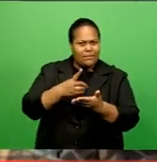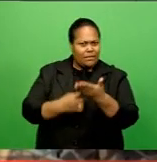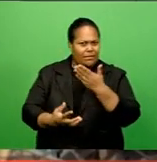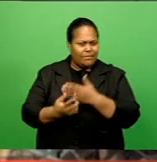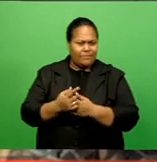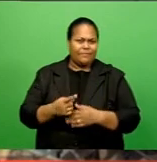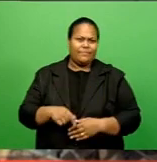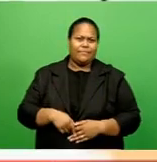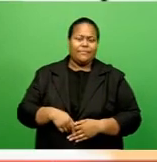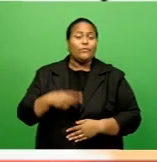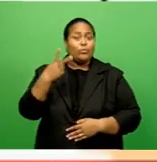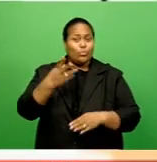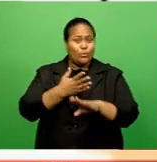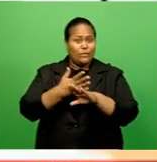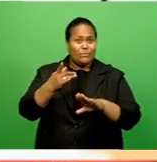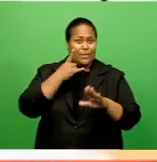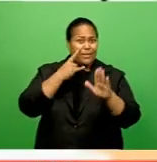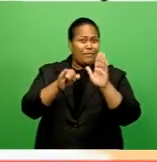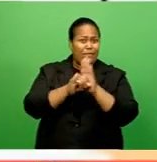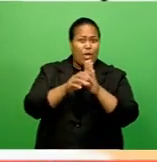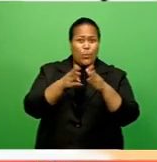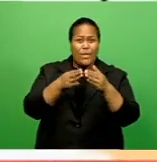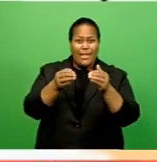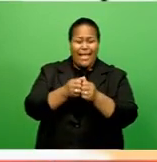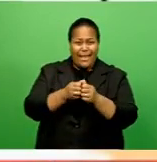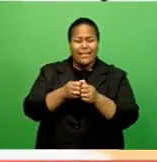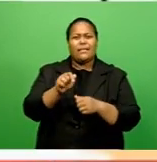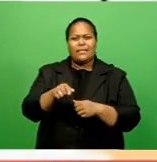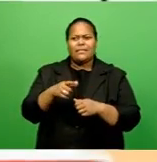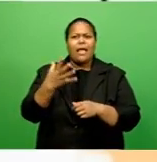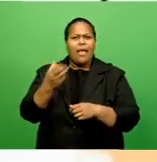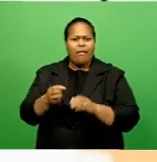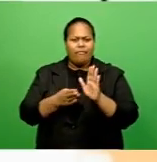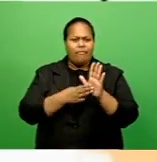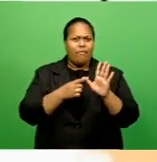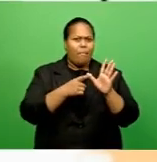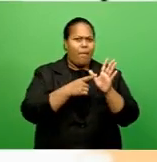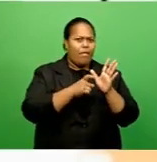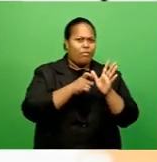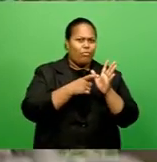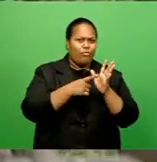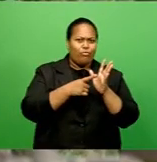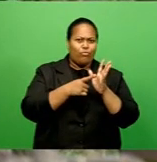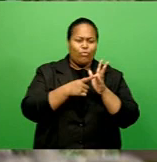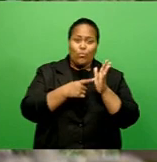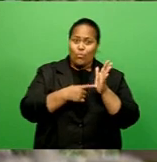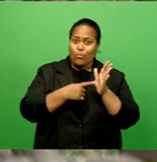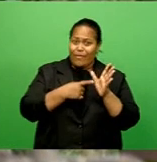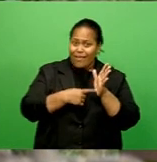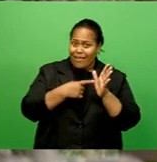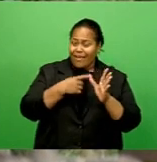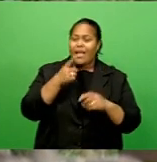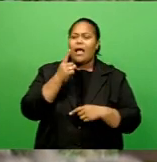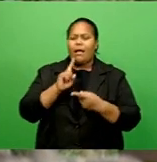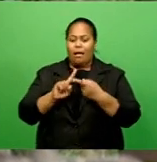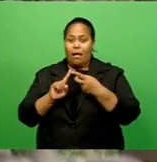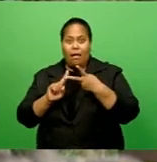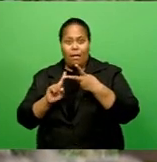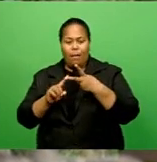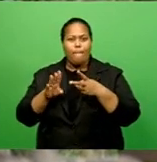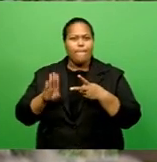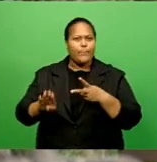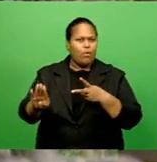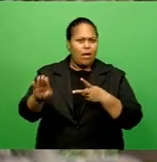new typhoid cases, 1 was recorded in Madhuata and 1 in Boa, the first case from the province since